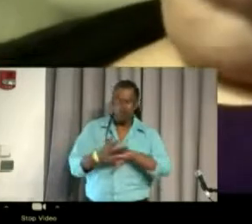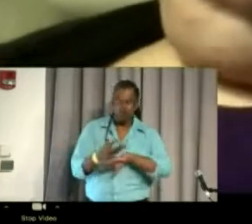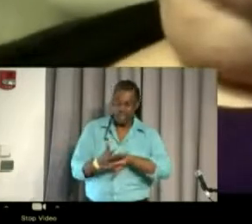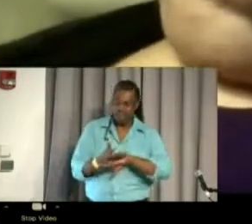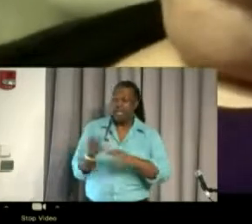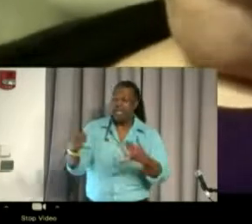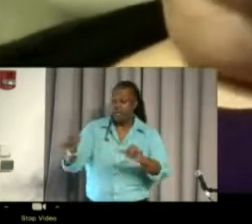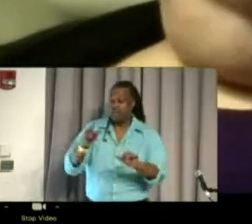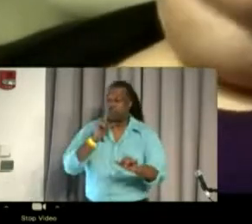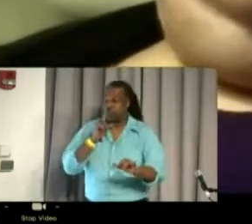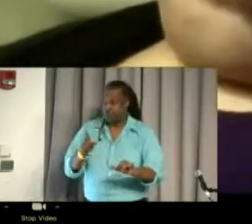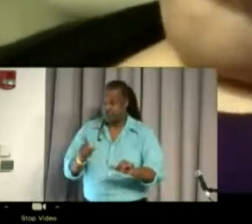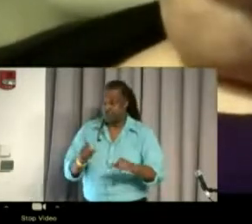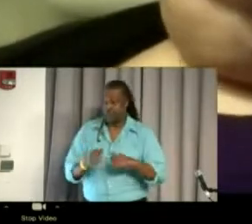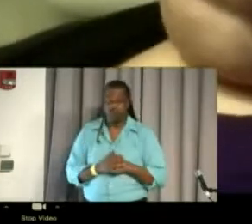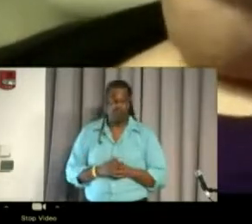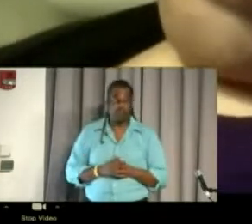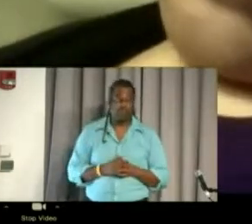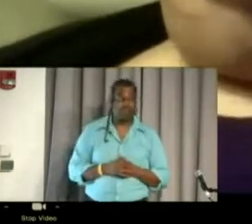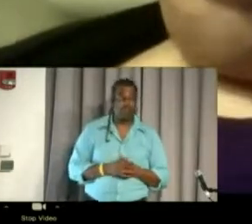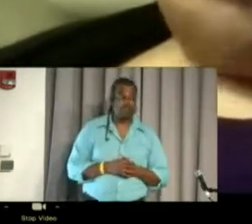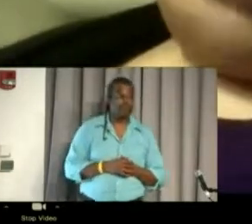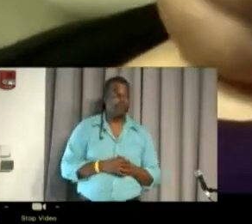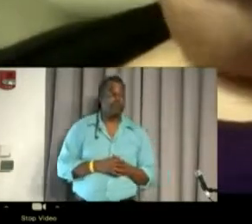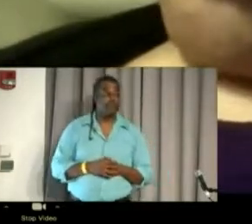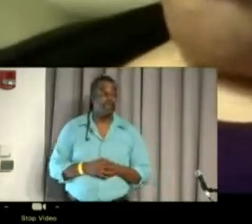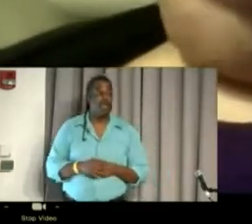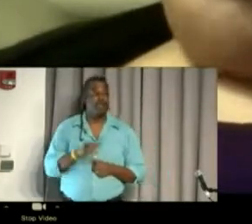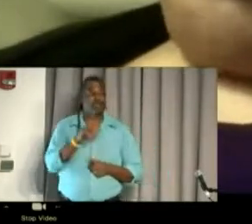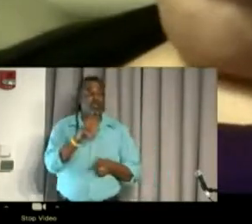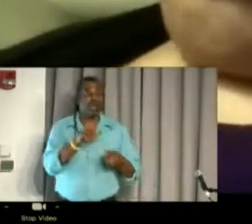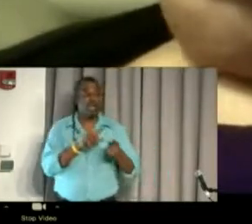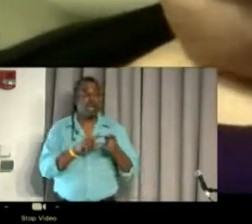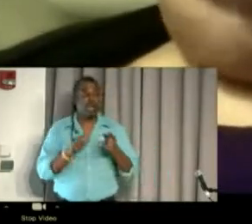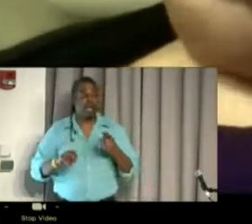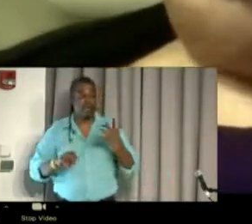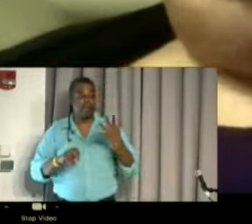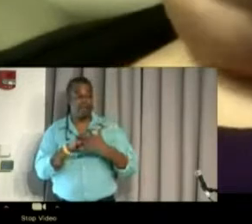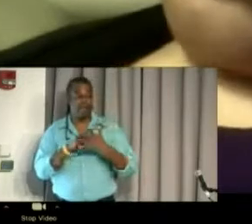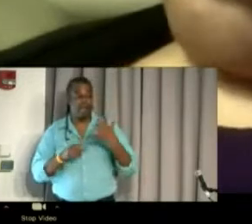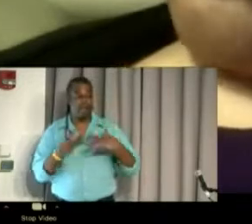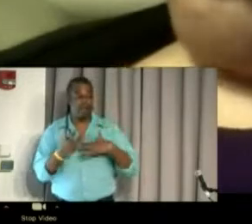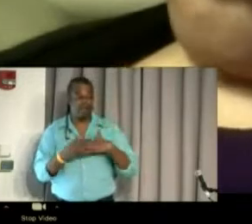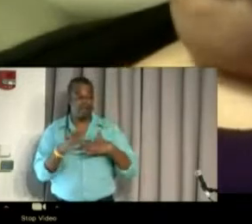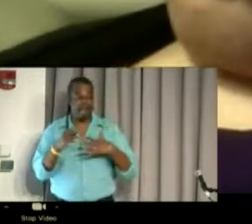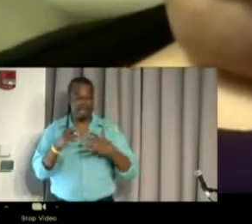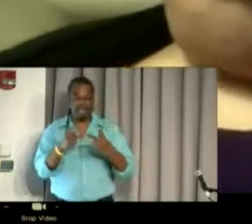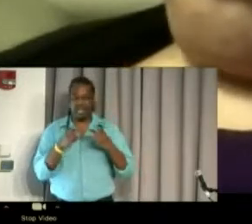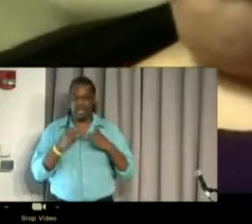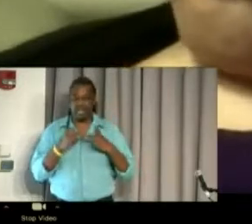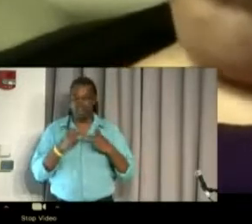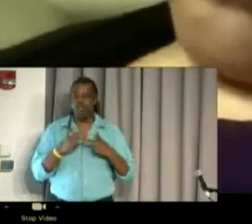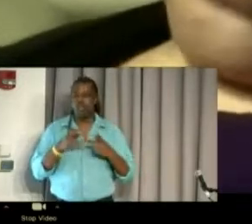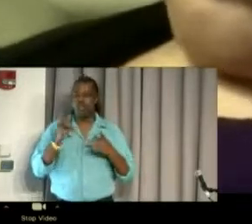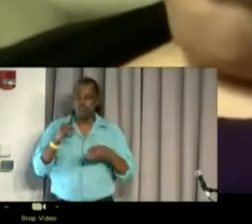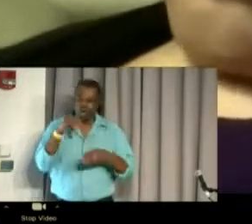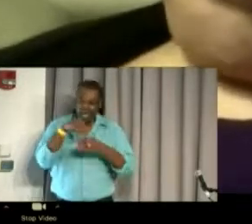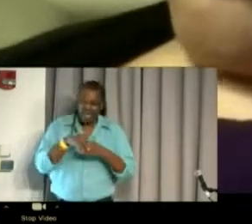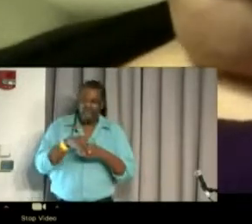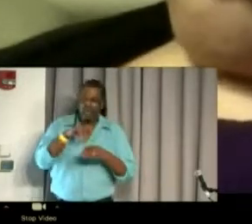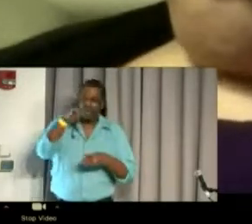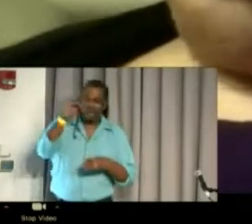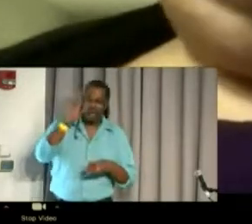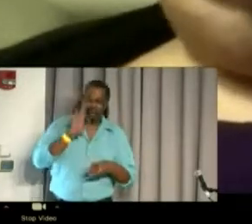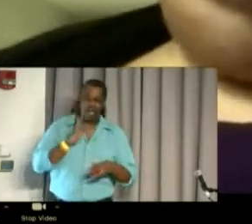true. That 3 out of 5 commercial hazardous waste sites were in predominantly Black or Latinx communities, and